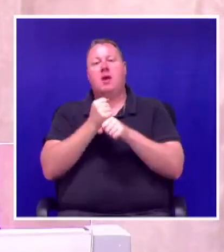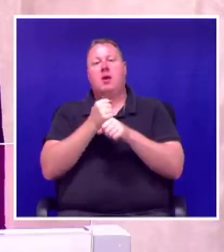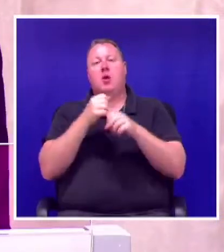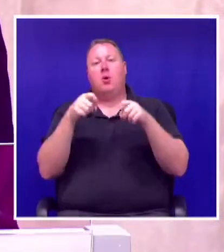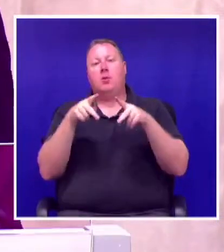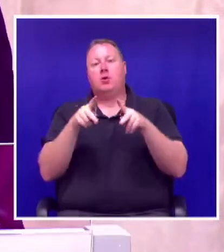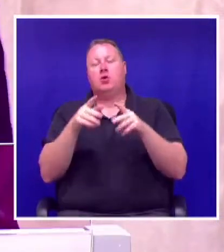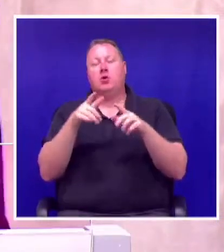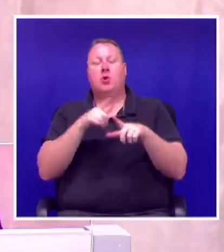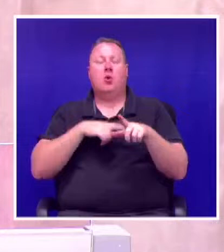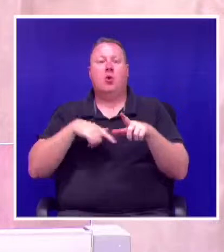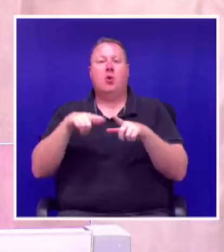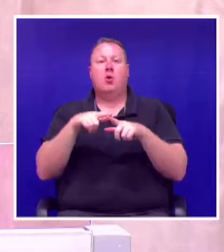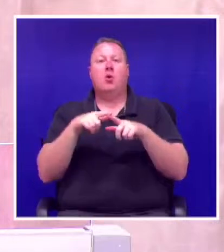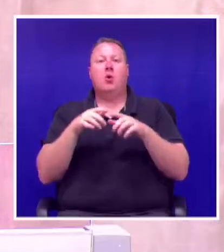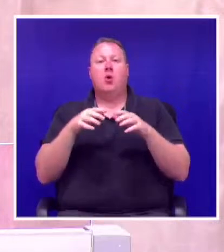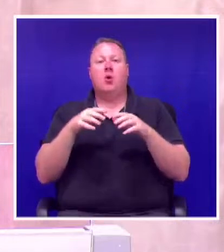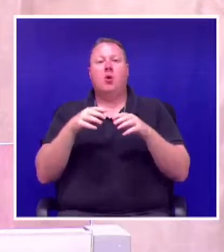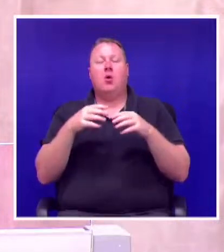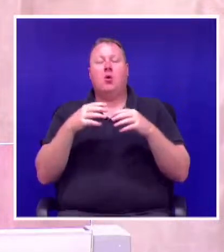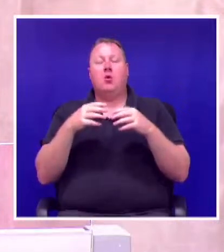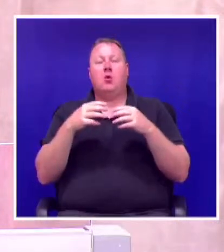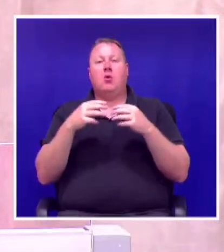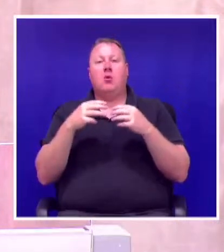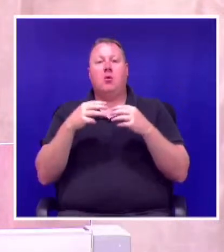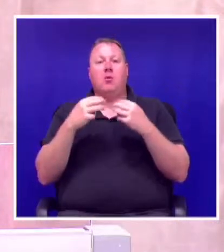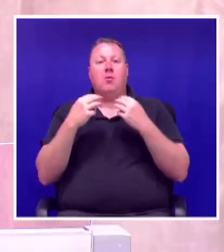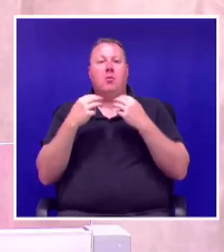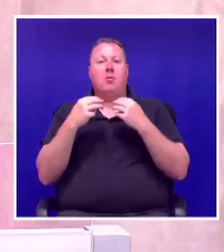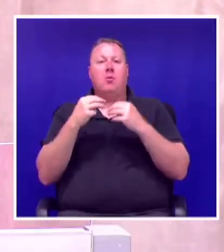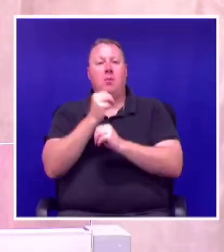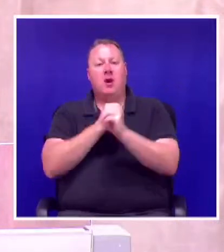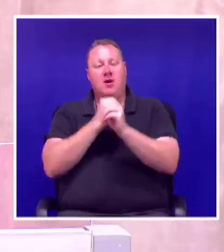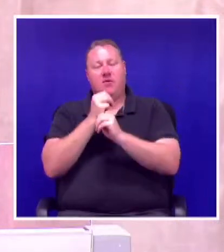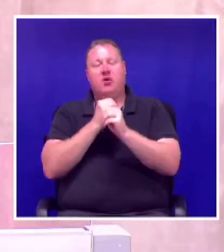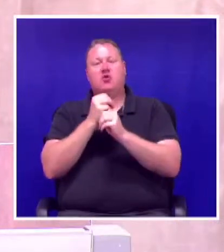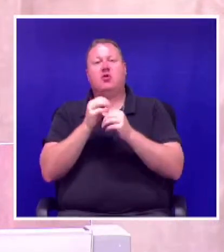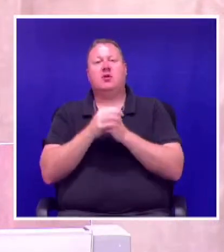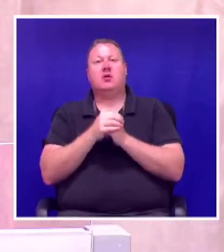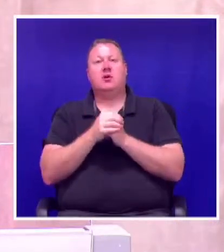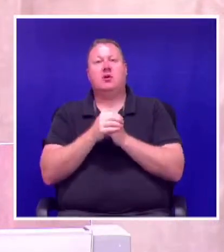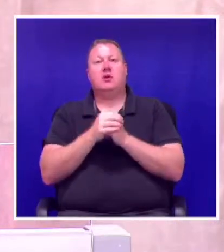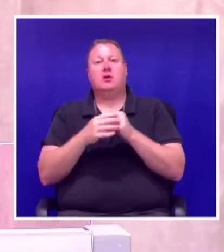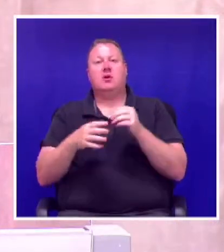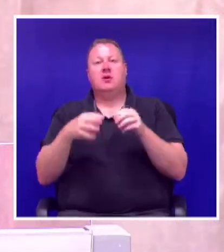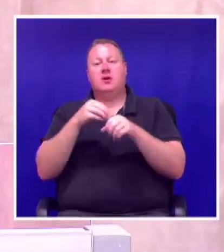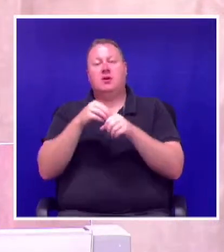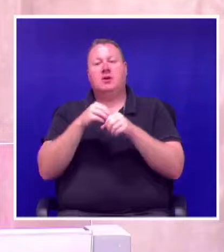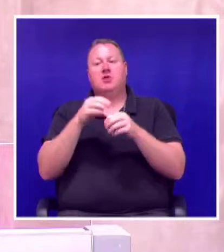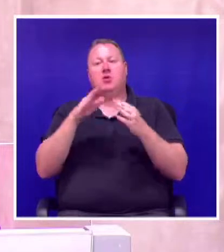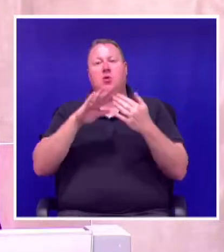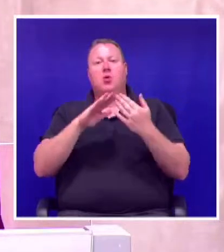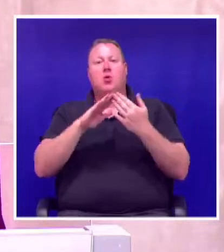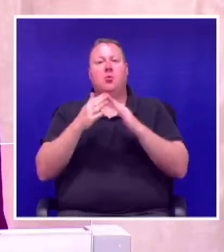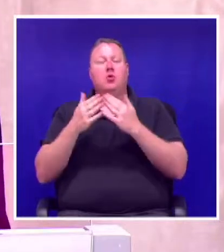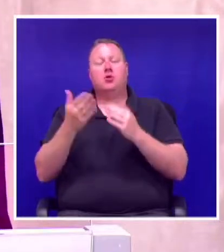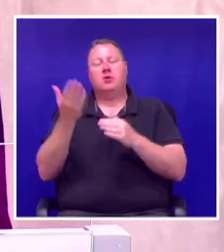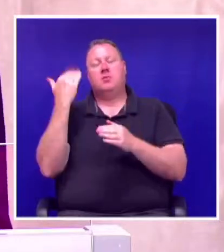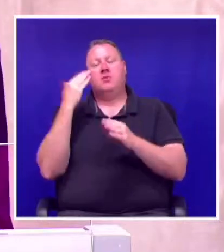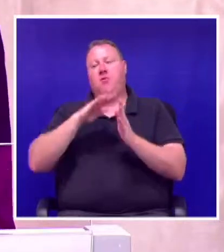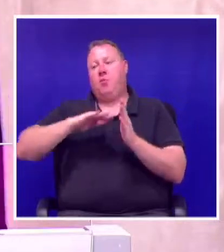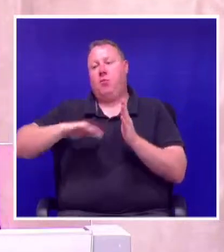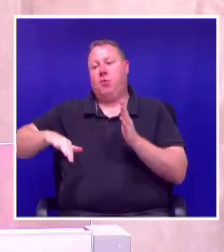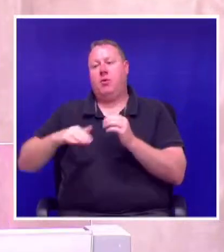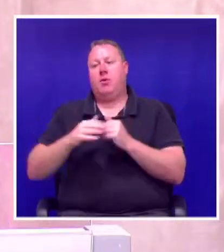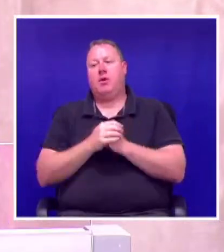for local manufacturing and value addition in marginalized communities. Government has made